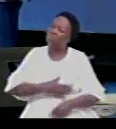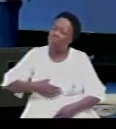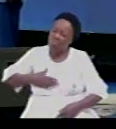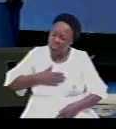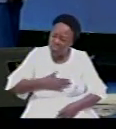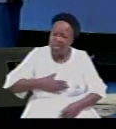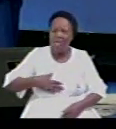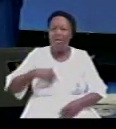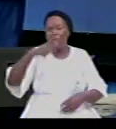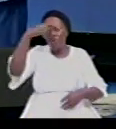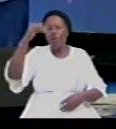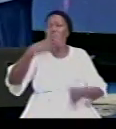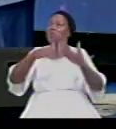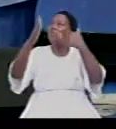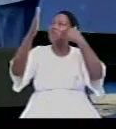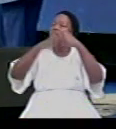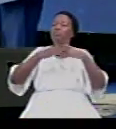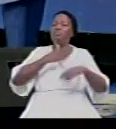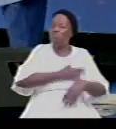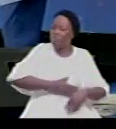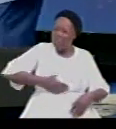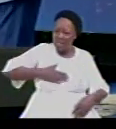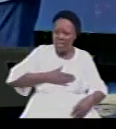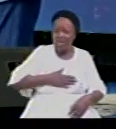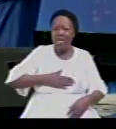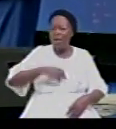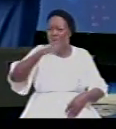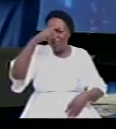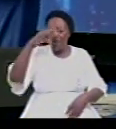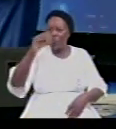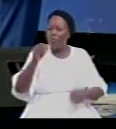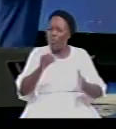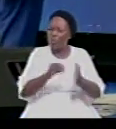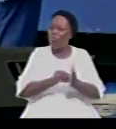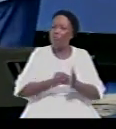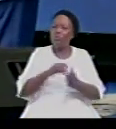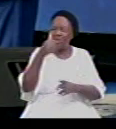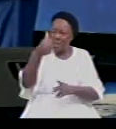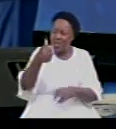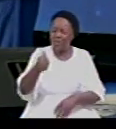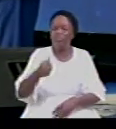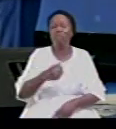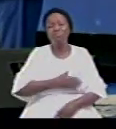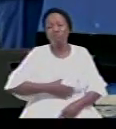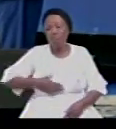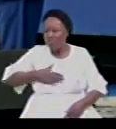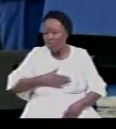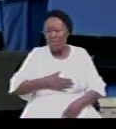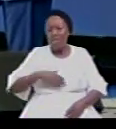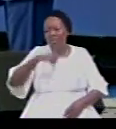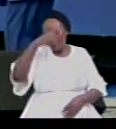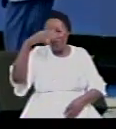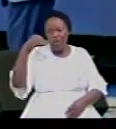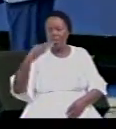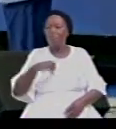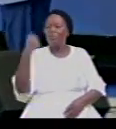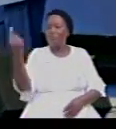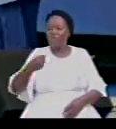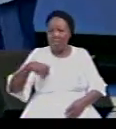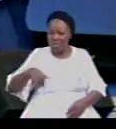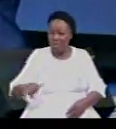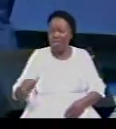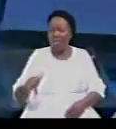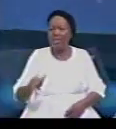heaven's sake, please, for your own sake, please, because of eternity, be